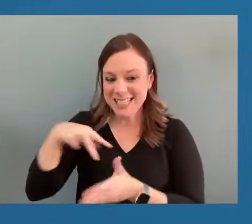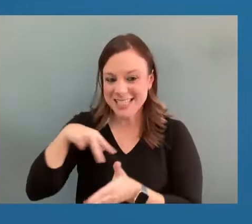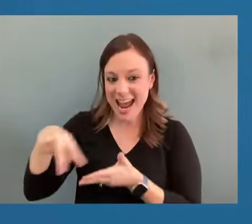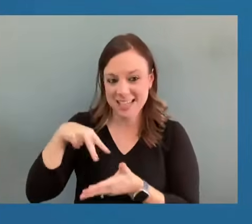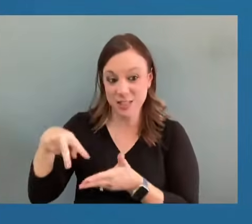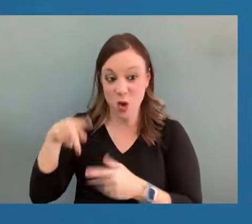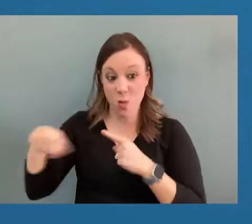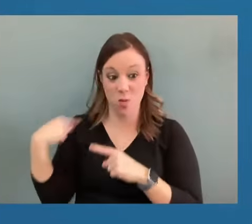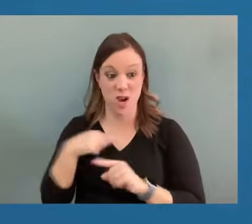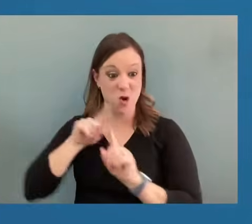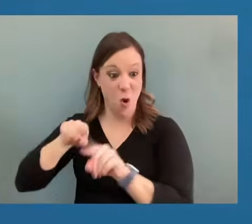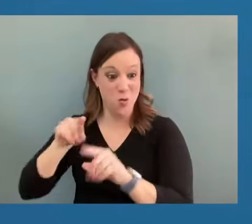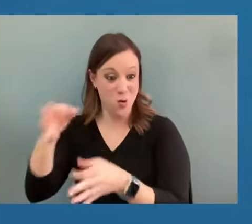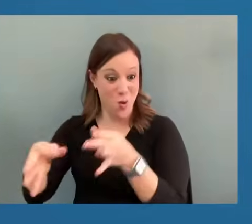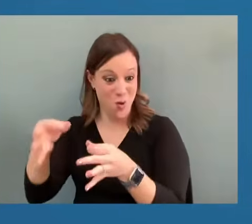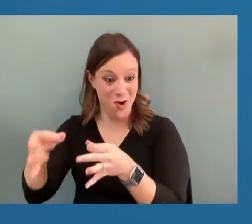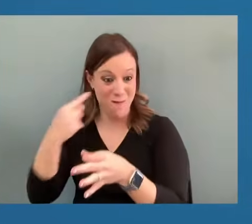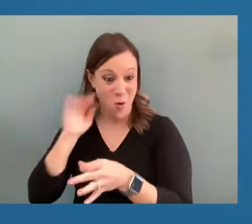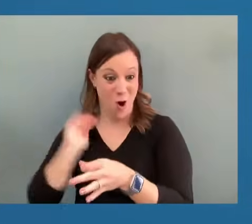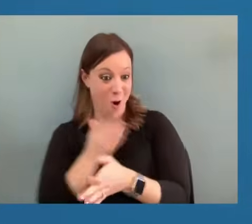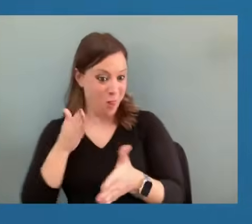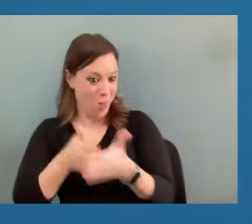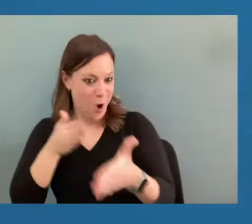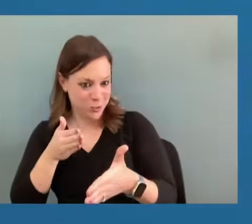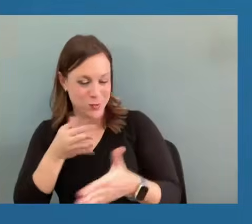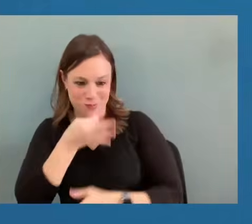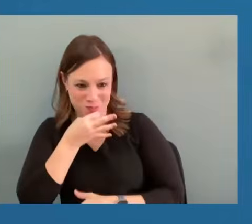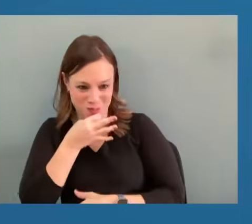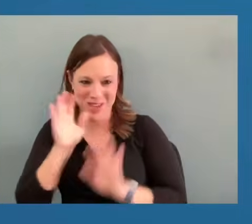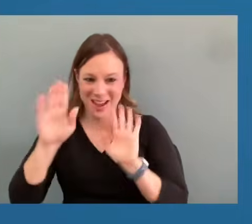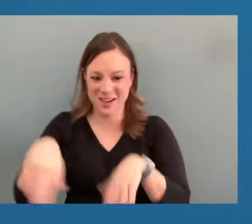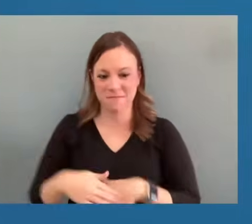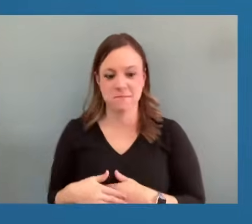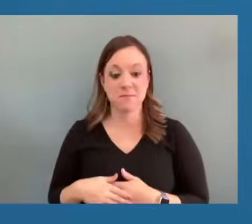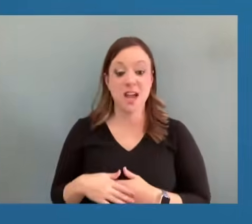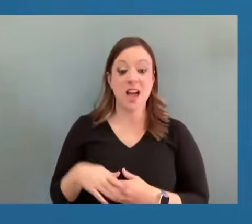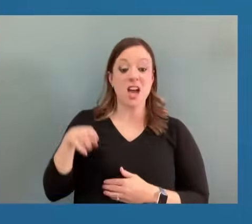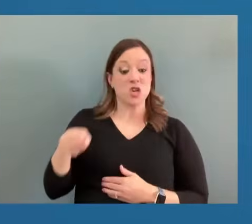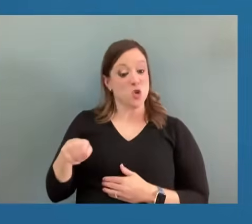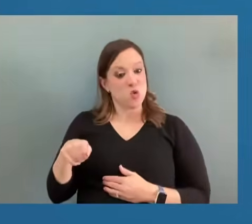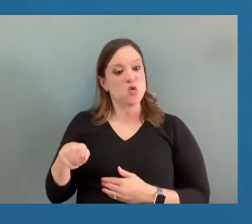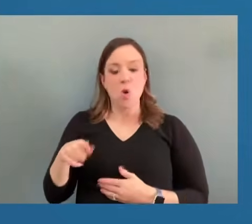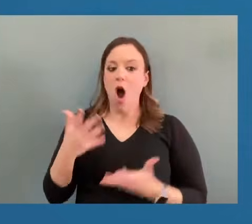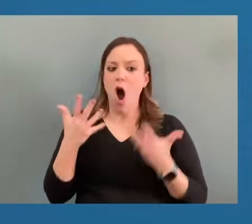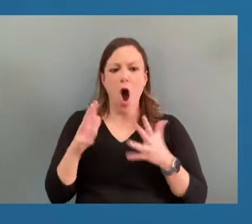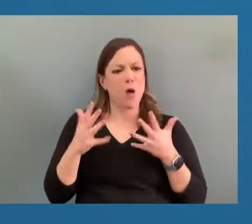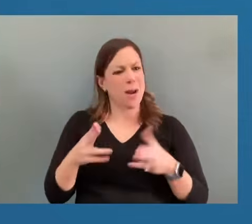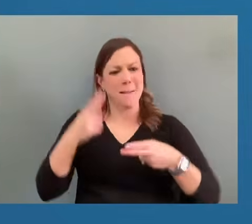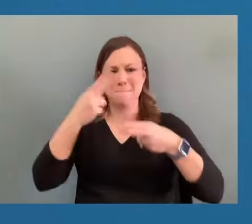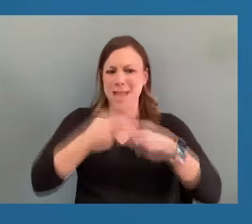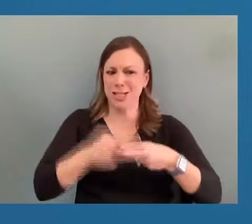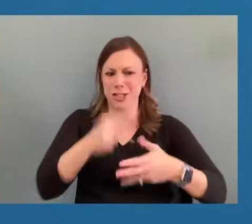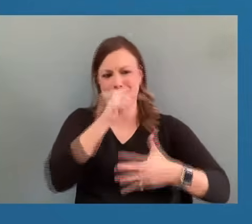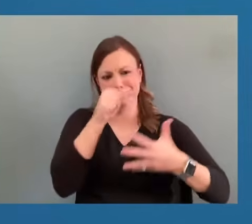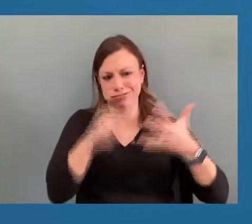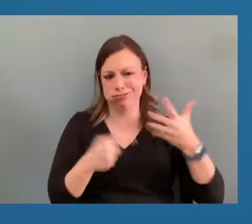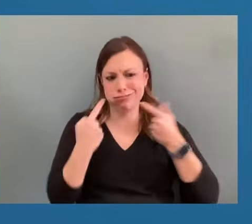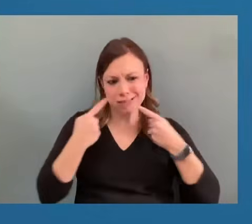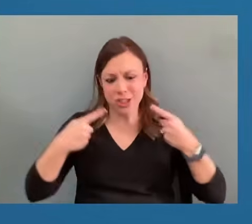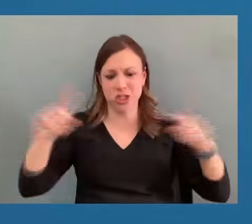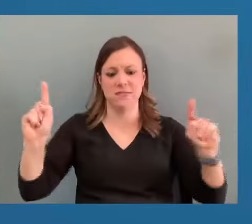of the benefits of this, that we've achieved in the first year of tolling, and you're right that it's going to bring us more